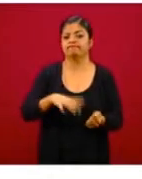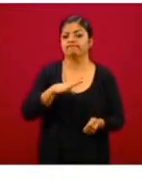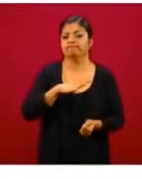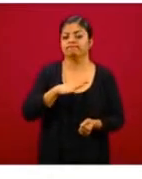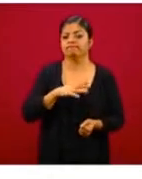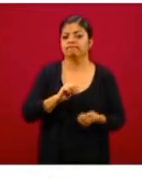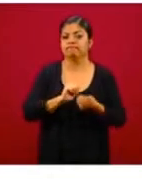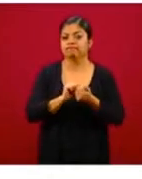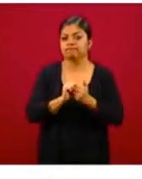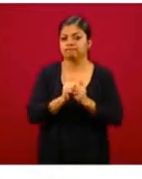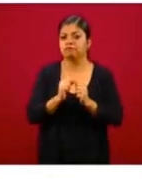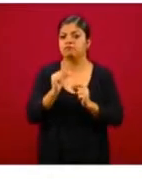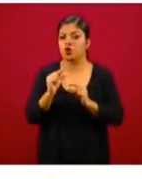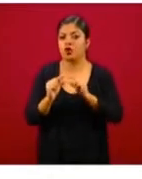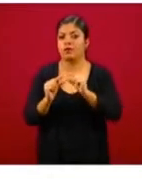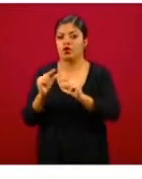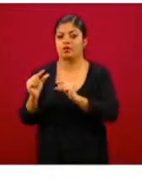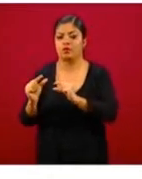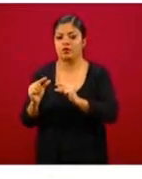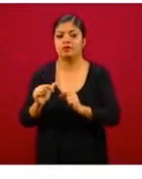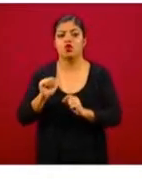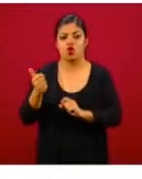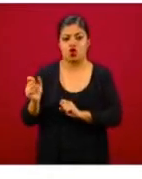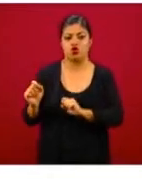last 2 weeks have been